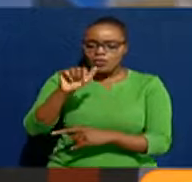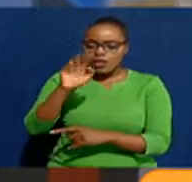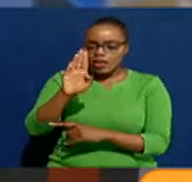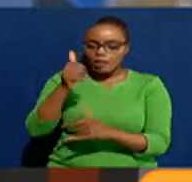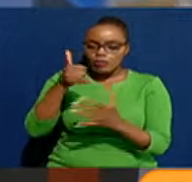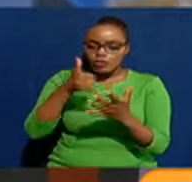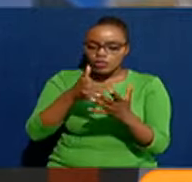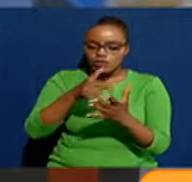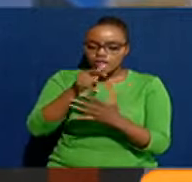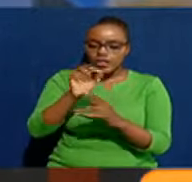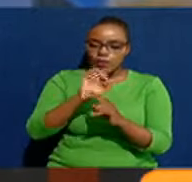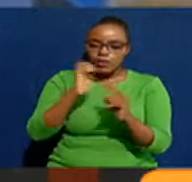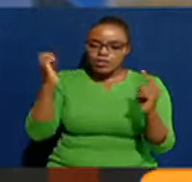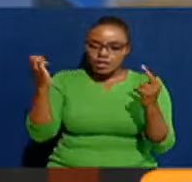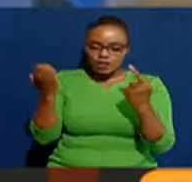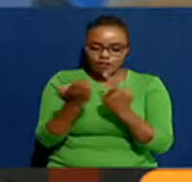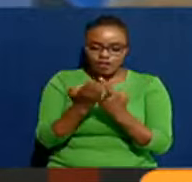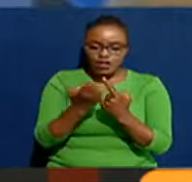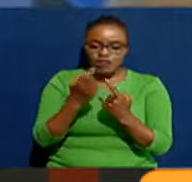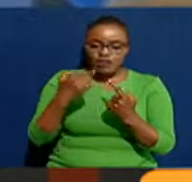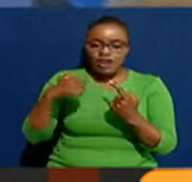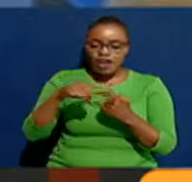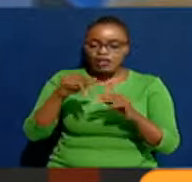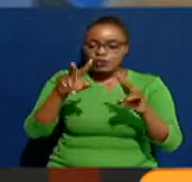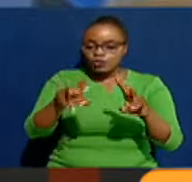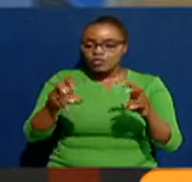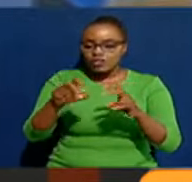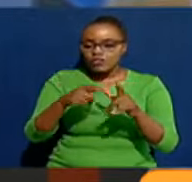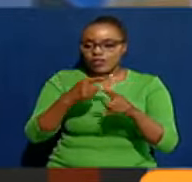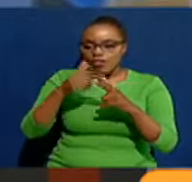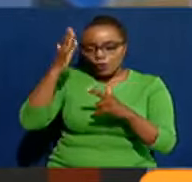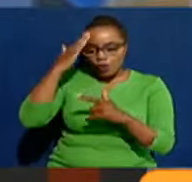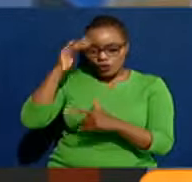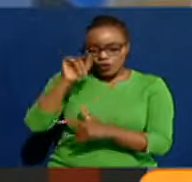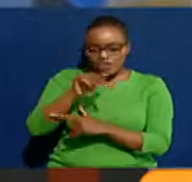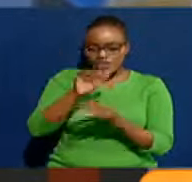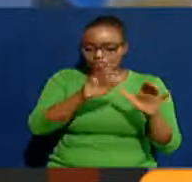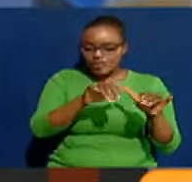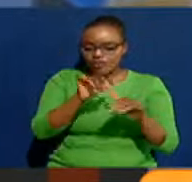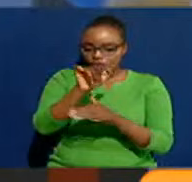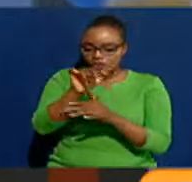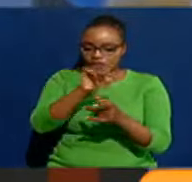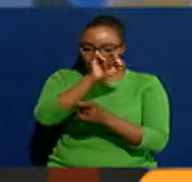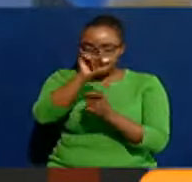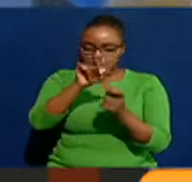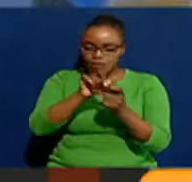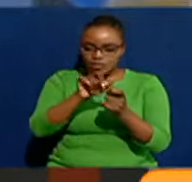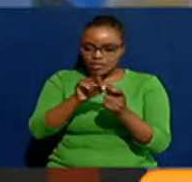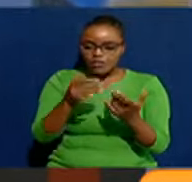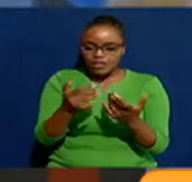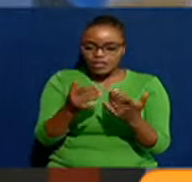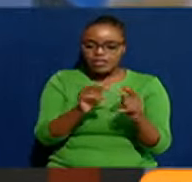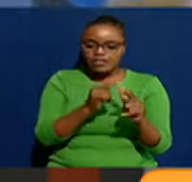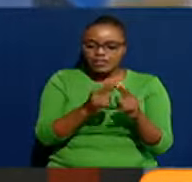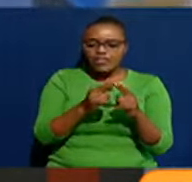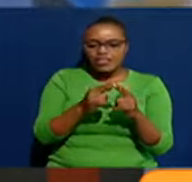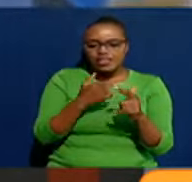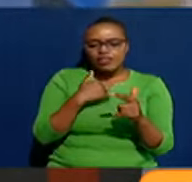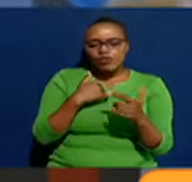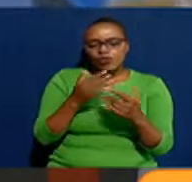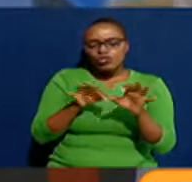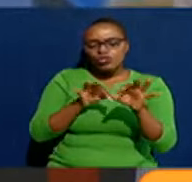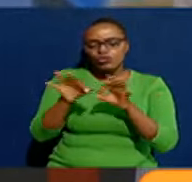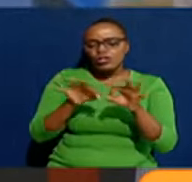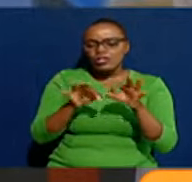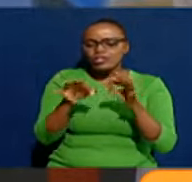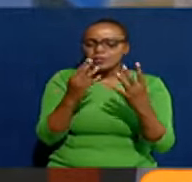contained environment, we check it and get to know it's fine for that specific trait. And probably, Jeff, let me demystify this